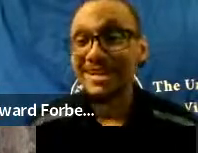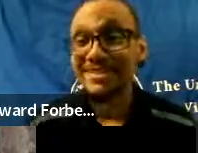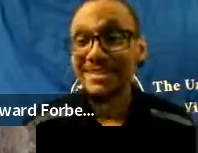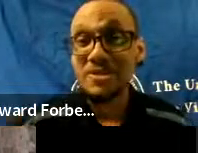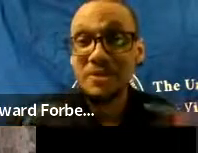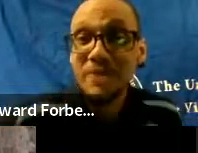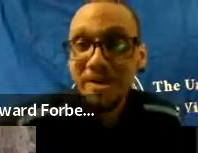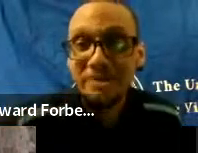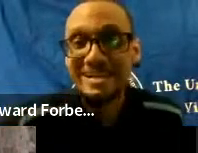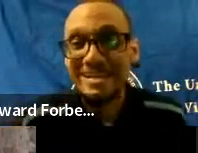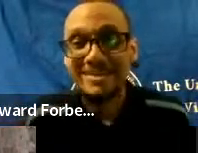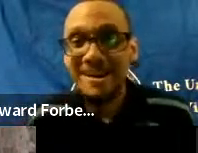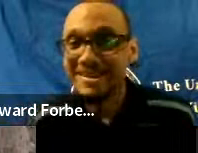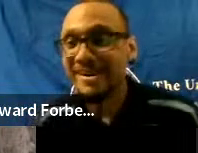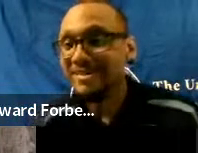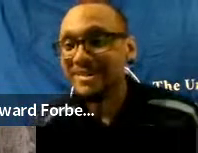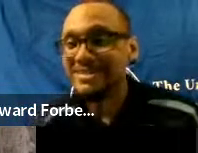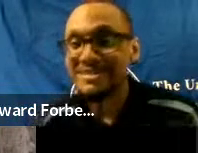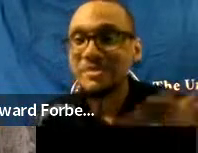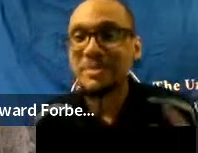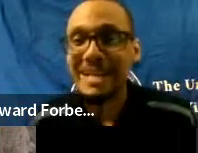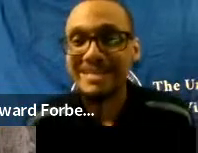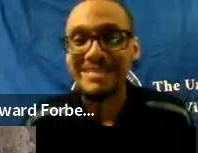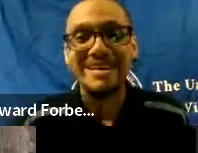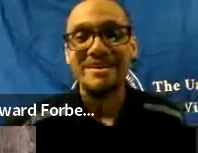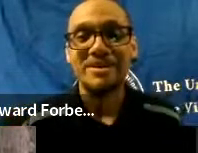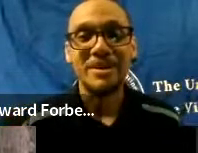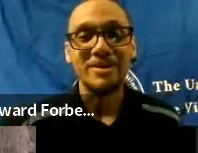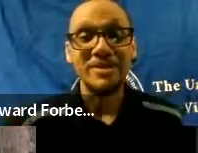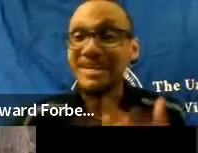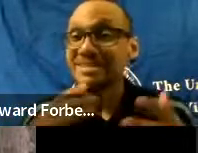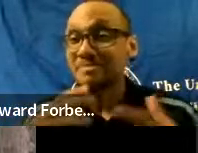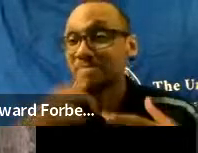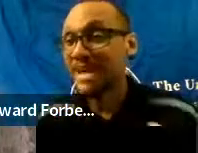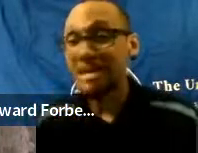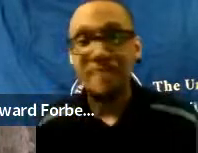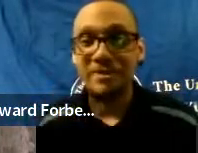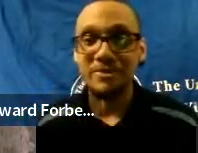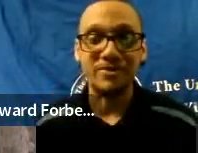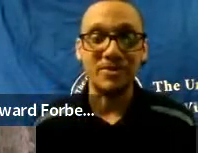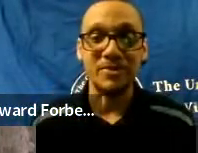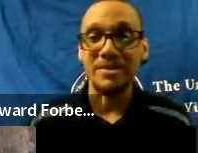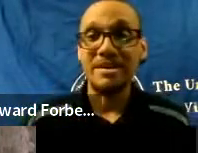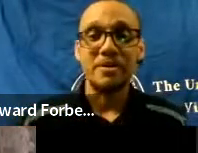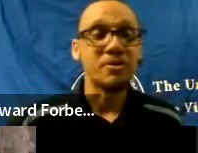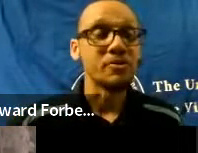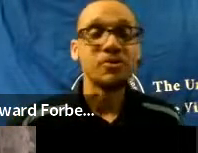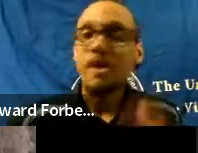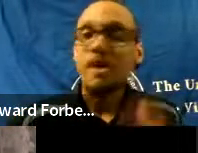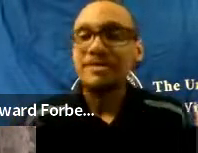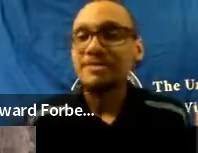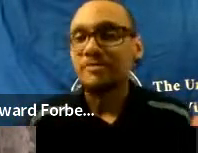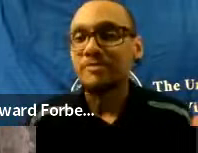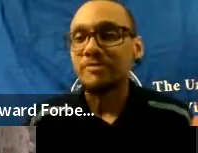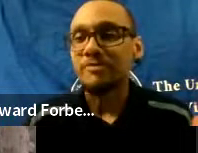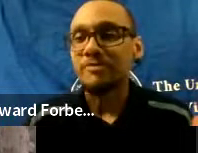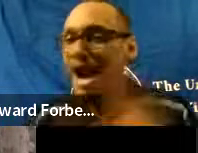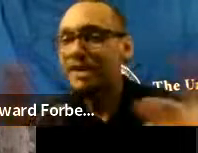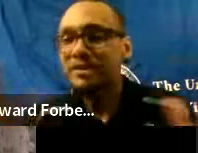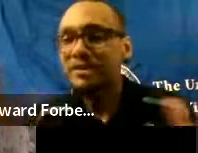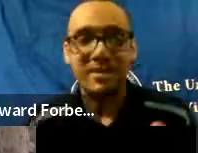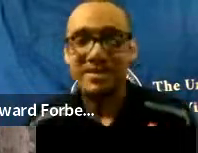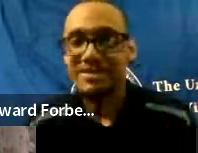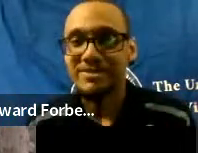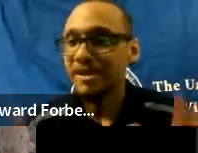this is when I get to nerd out and like talk to all the kids about plants. So they get to plant mangroves, or do all kinds of,